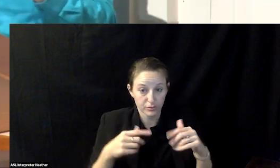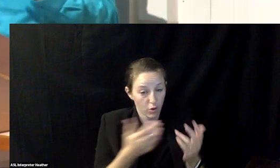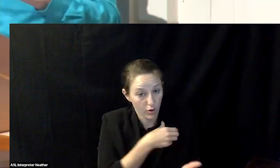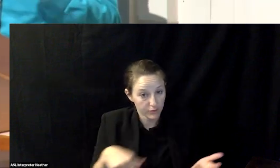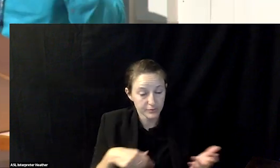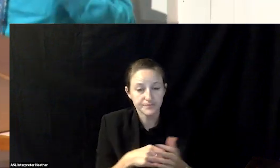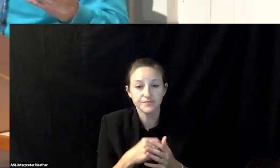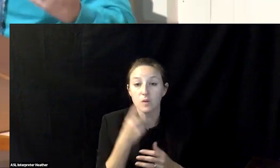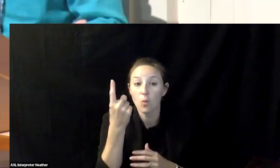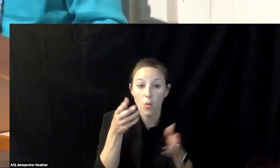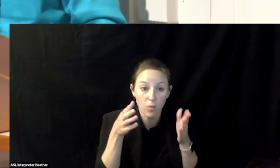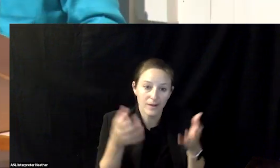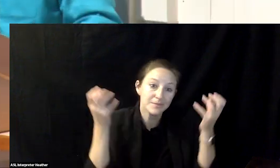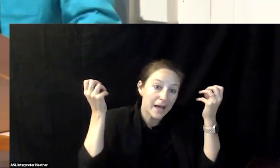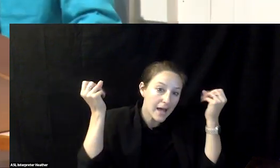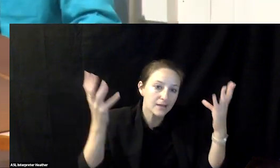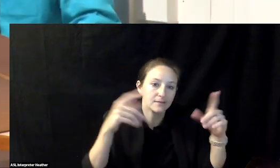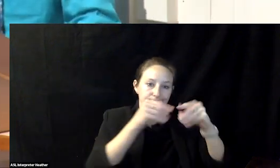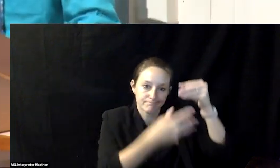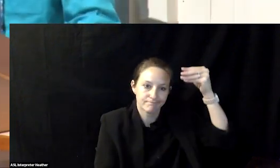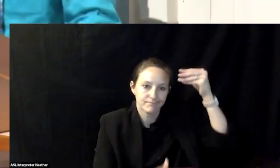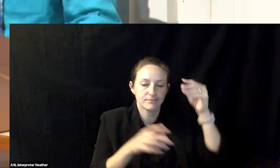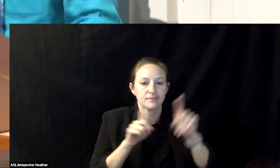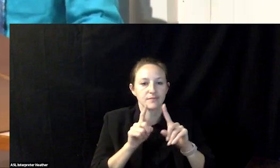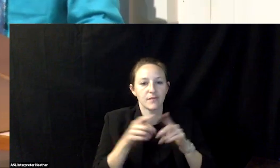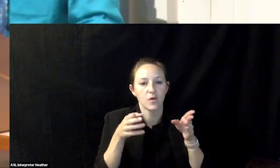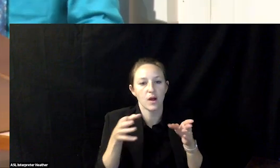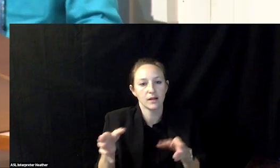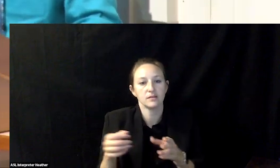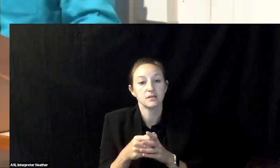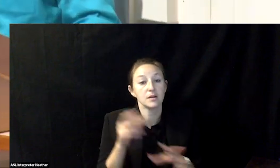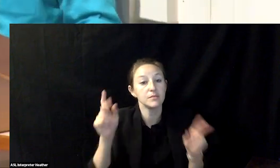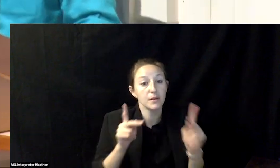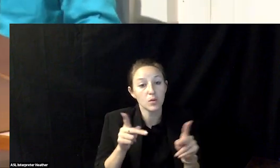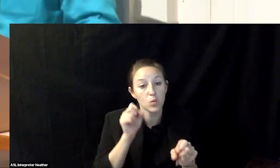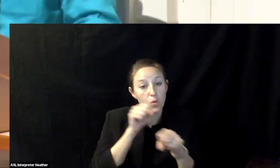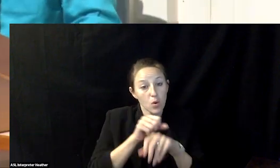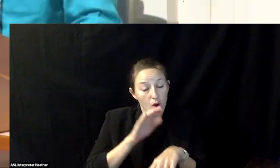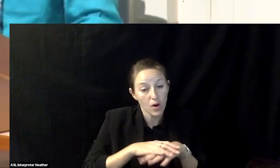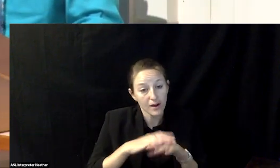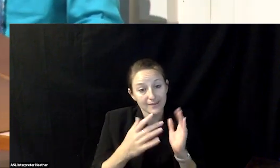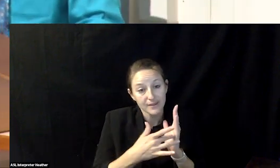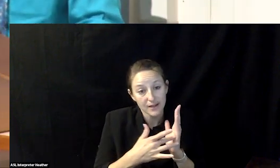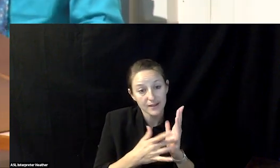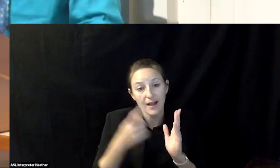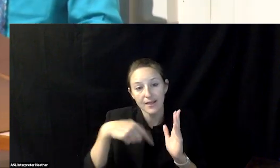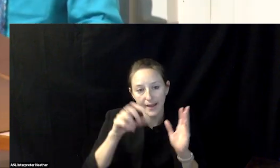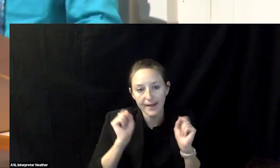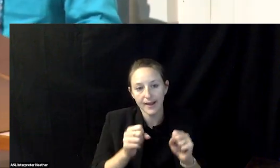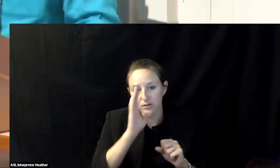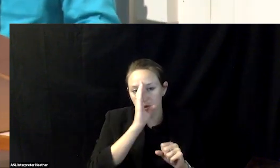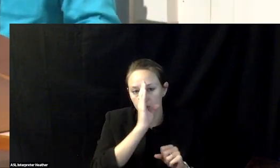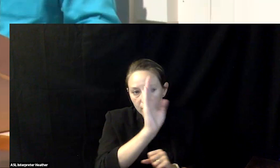of the ways, the many, many ways that those who work on technology can directly